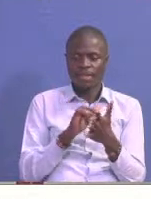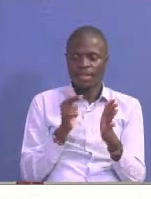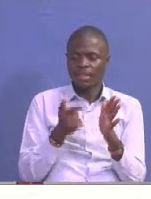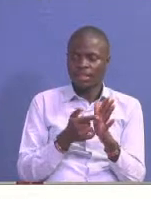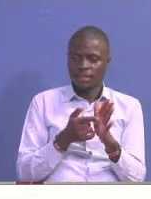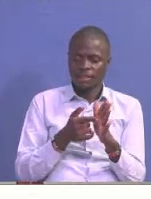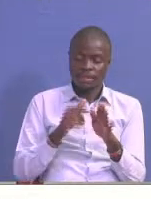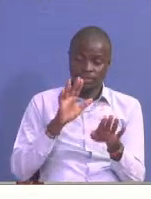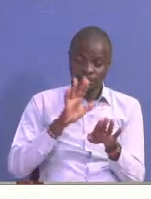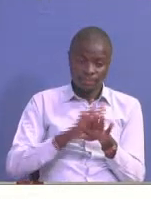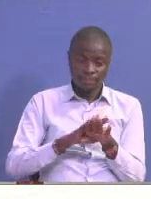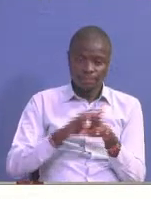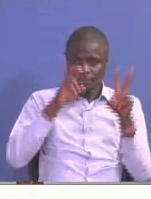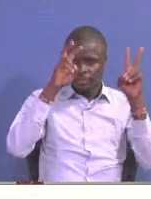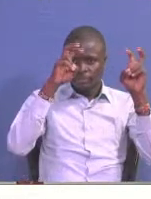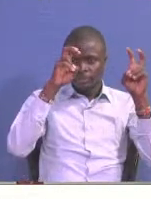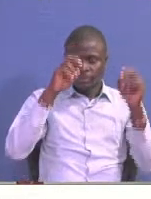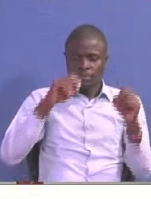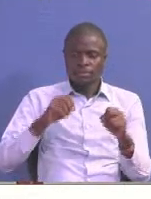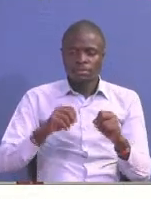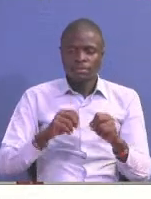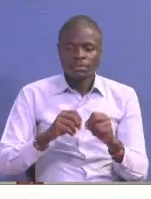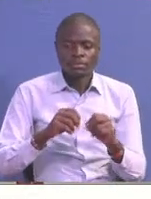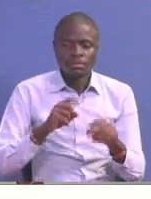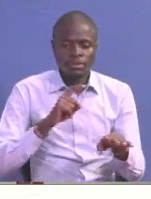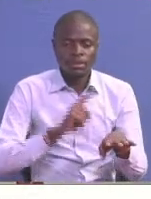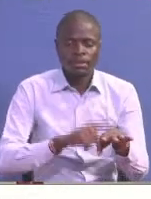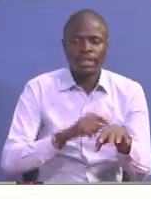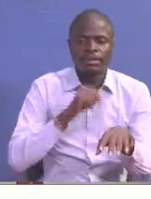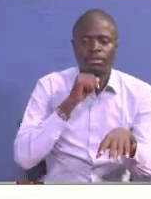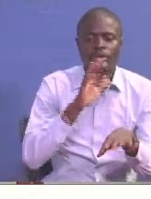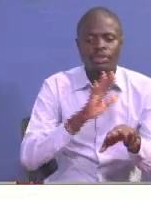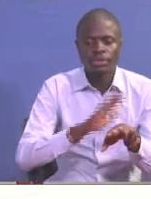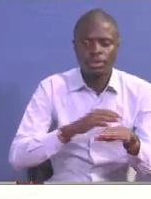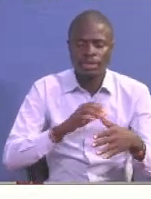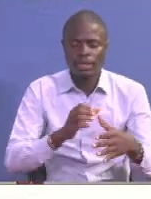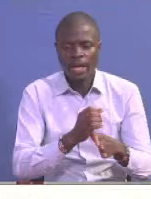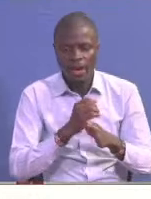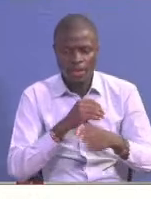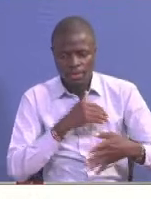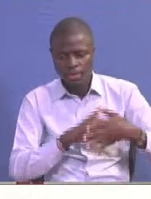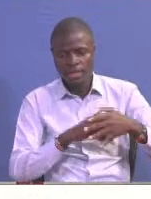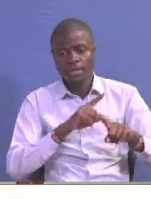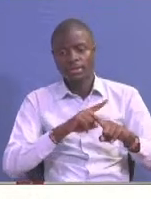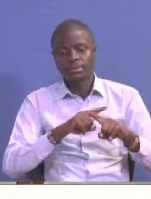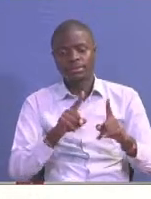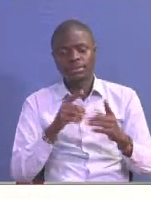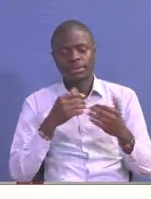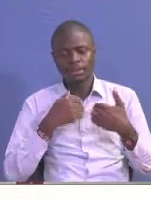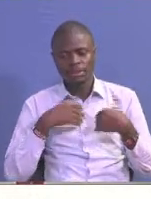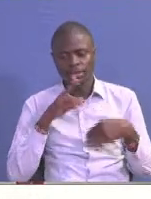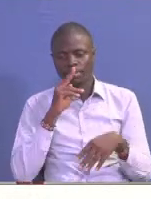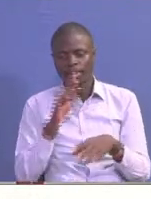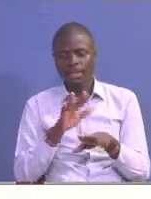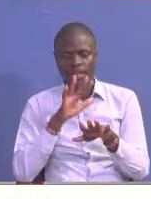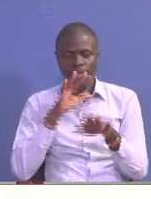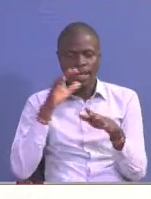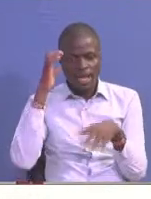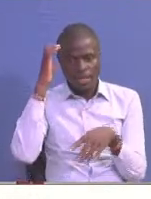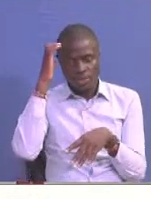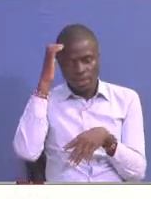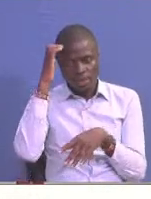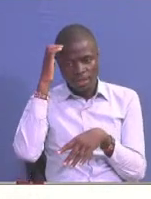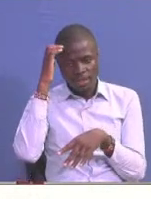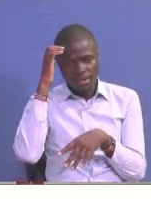very insightful topic. Time is not on our side, but it has been very enlightening.